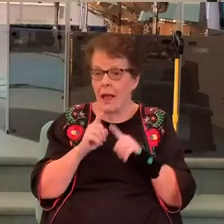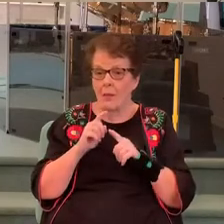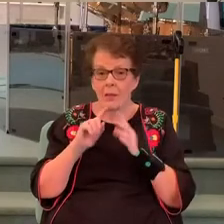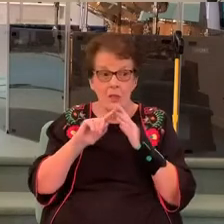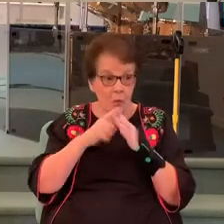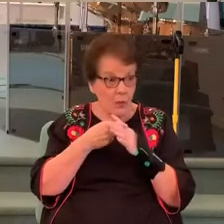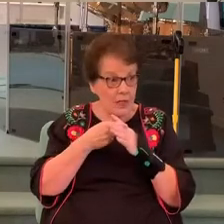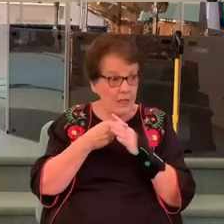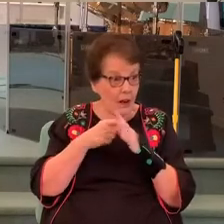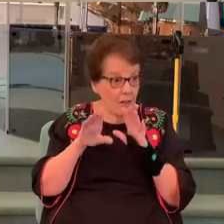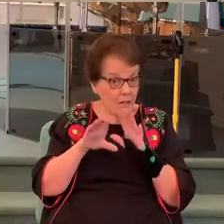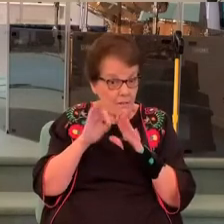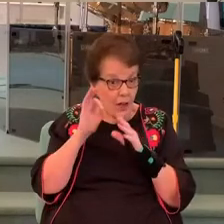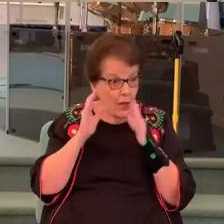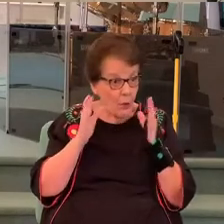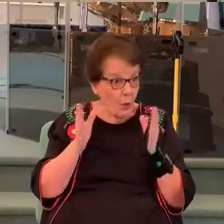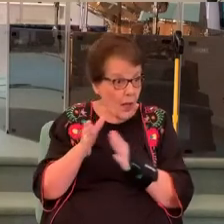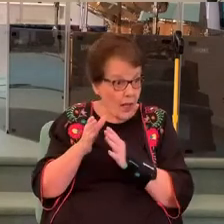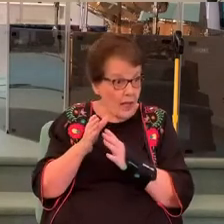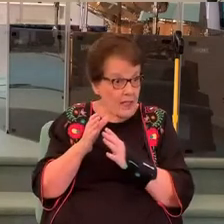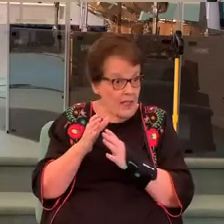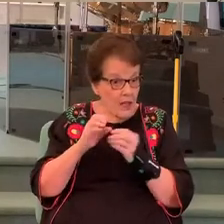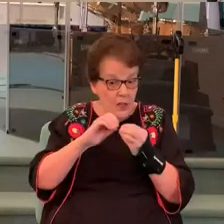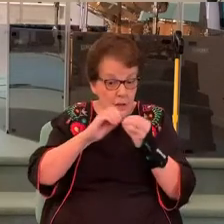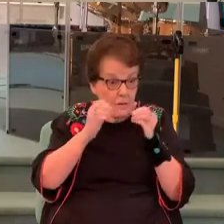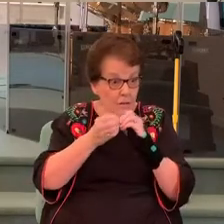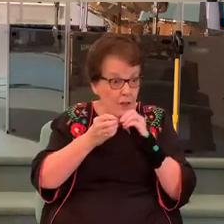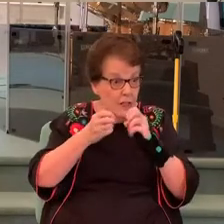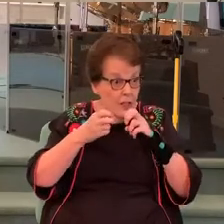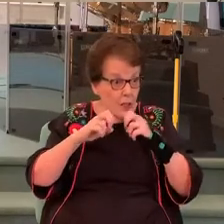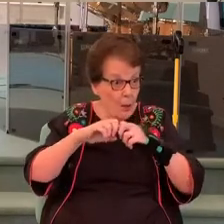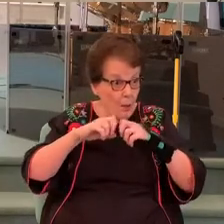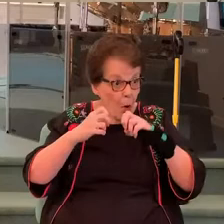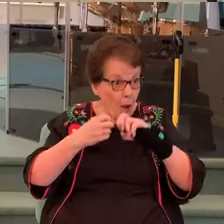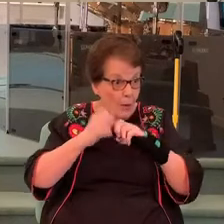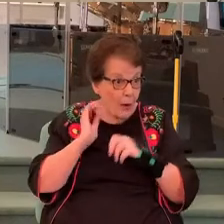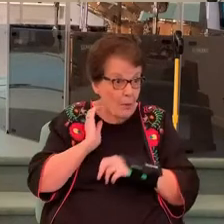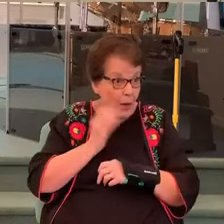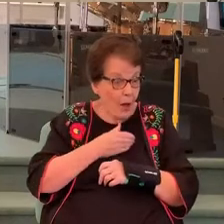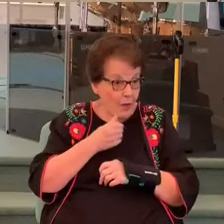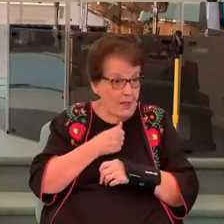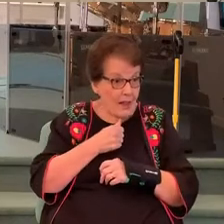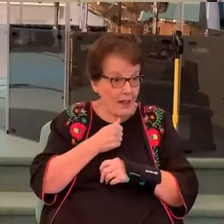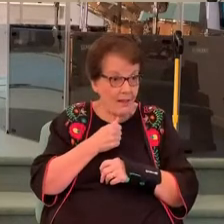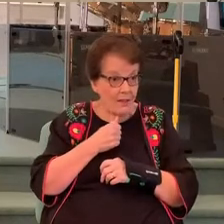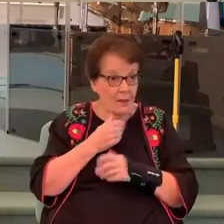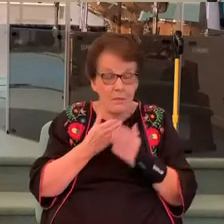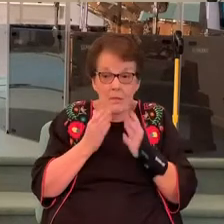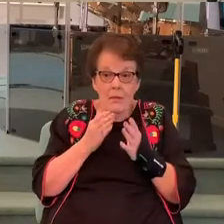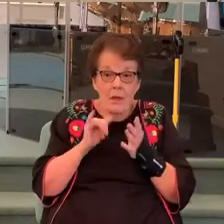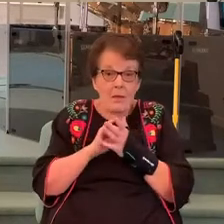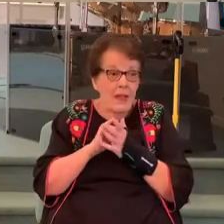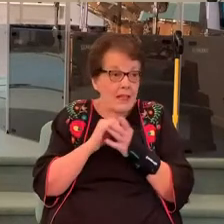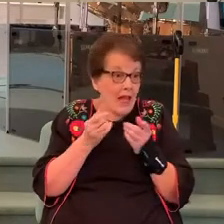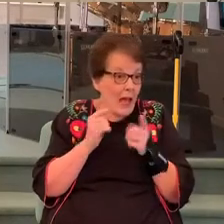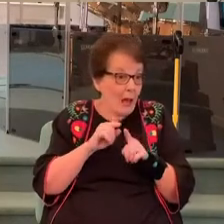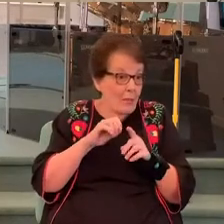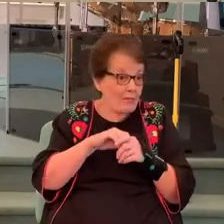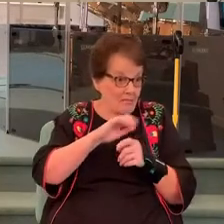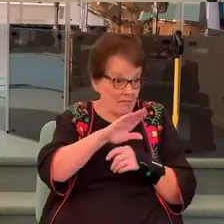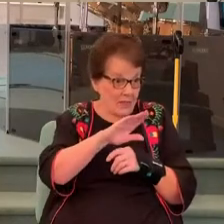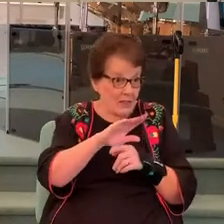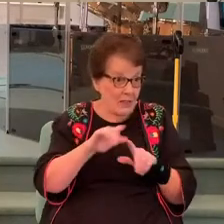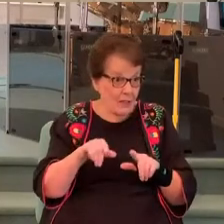problems ourselves. Maybe you have had this happen in your own life. You've gone up against a